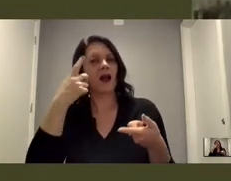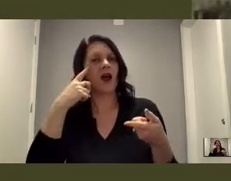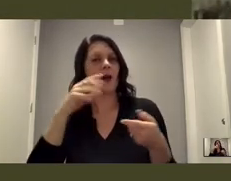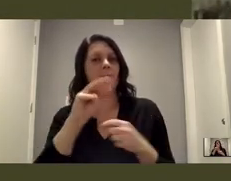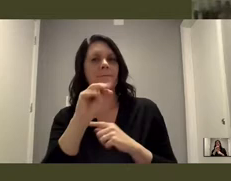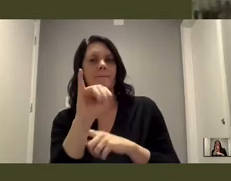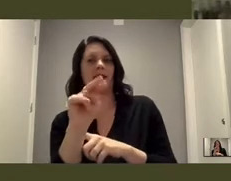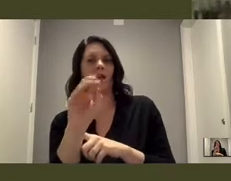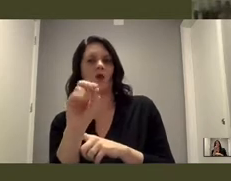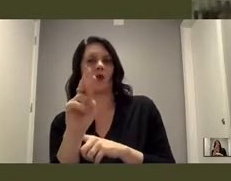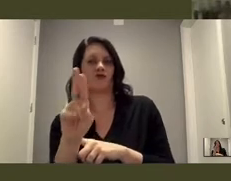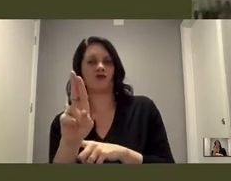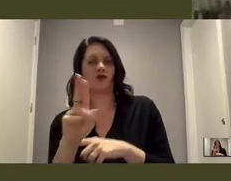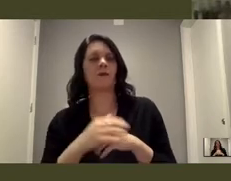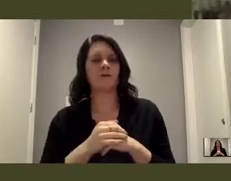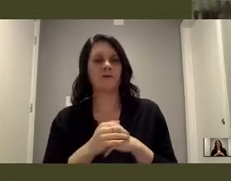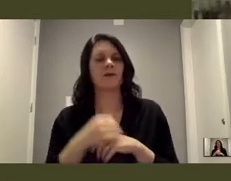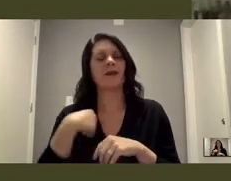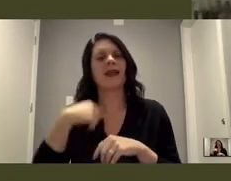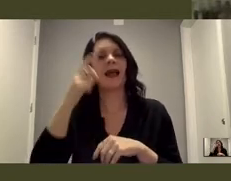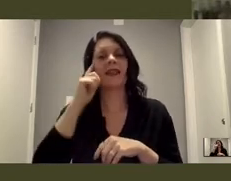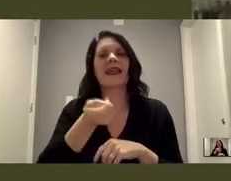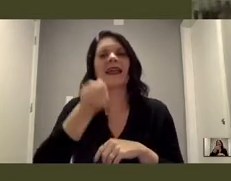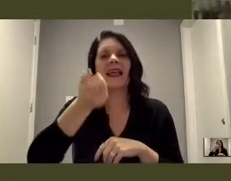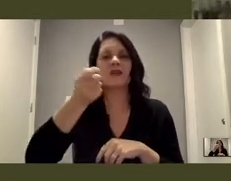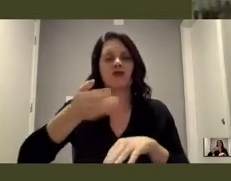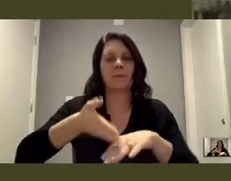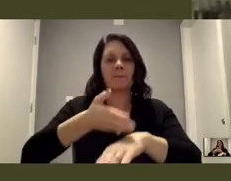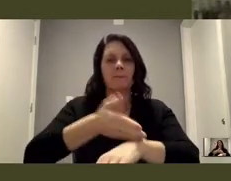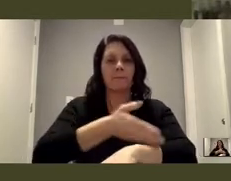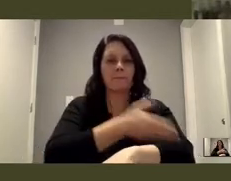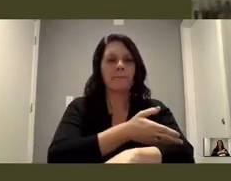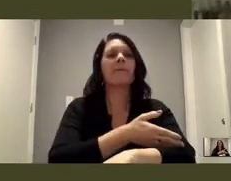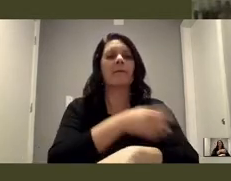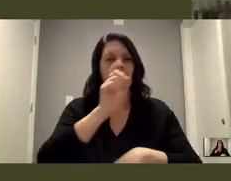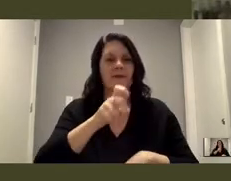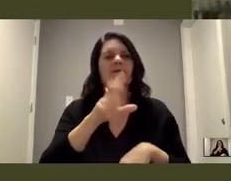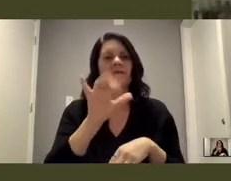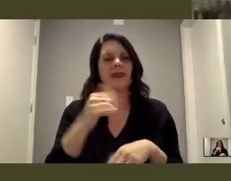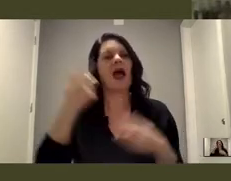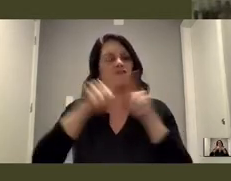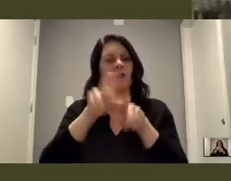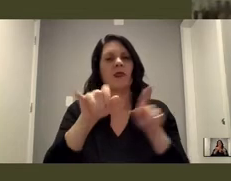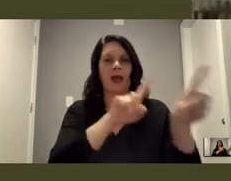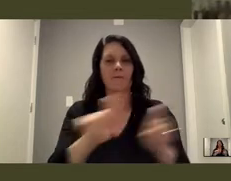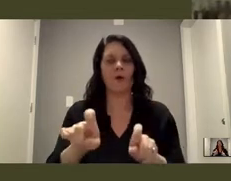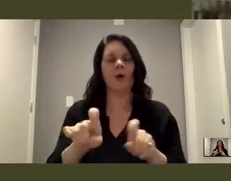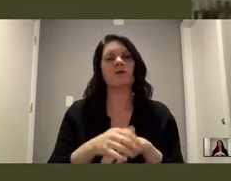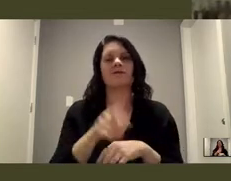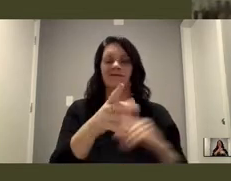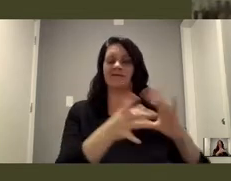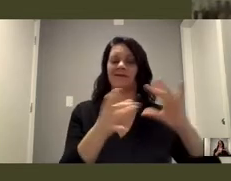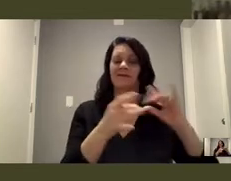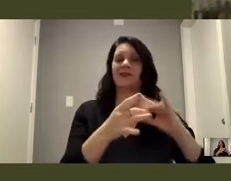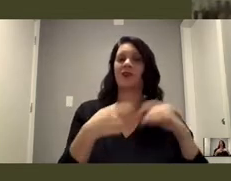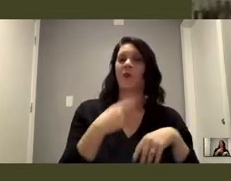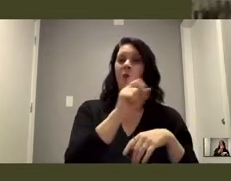I think they may look like an incremental step from the overall picture's point of view. Like you said, we're heading toward 1.1